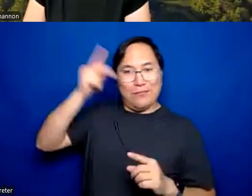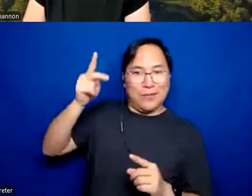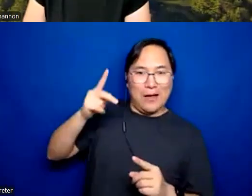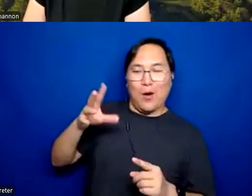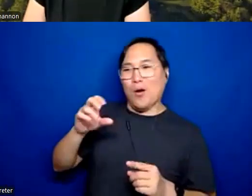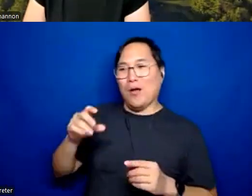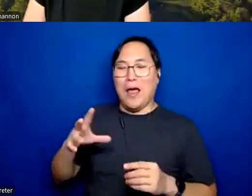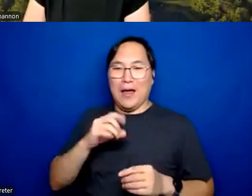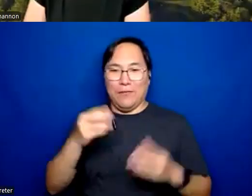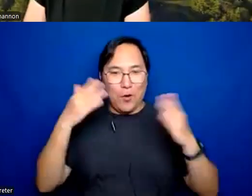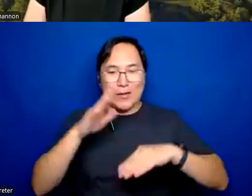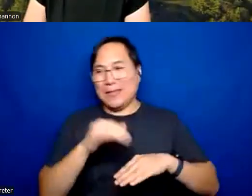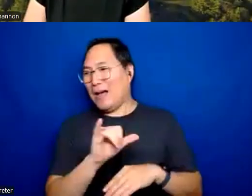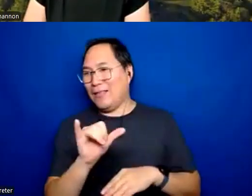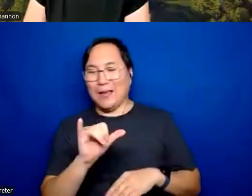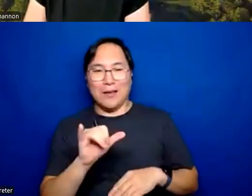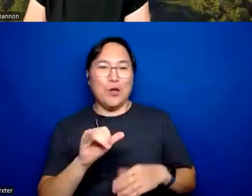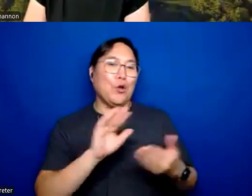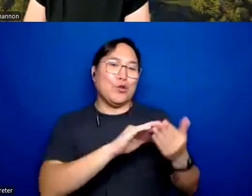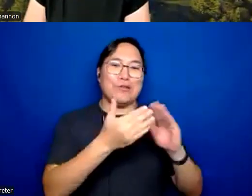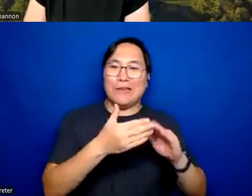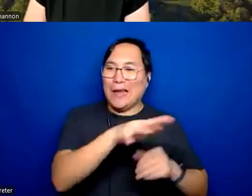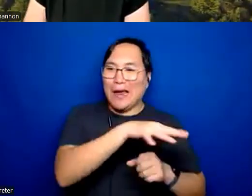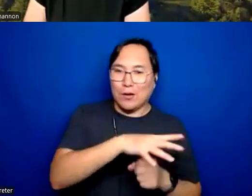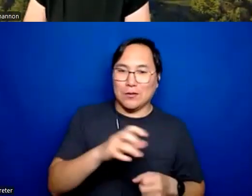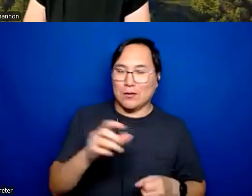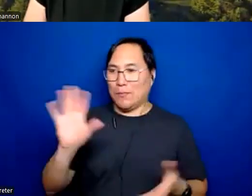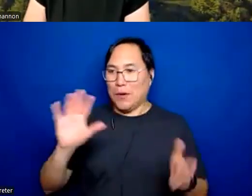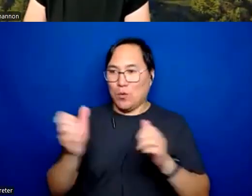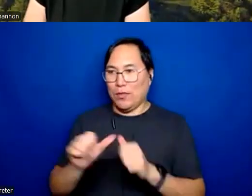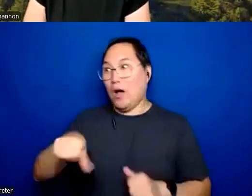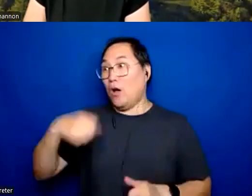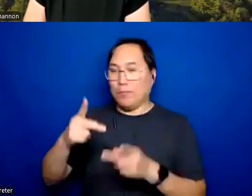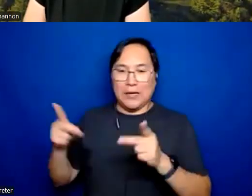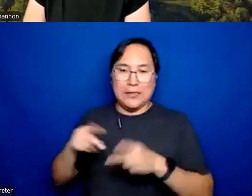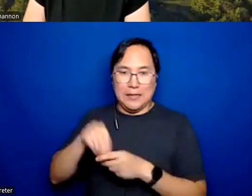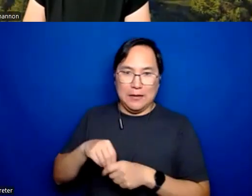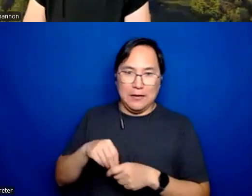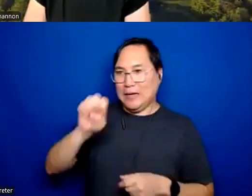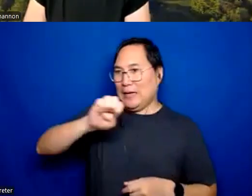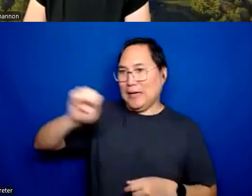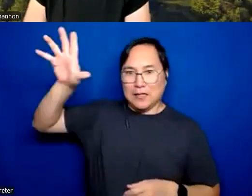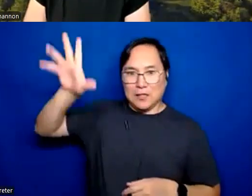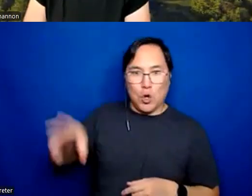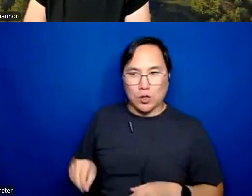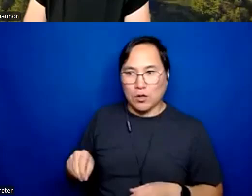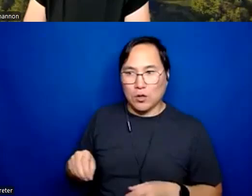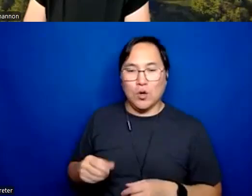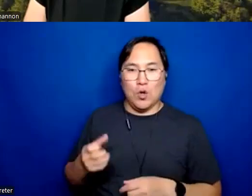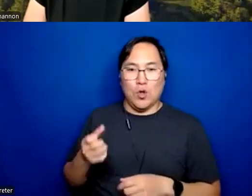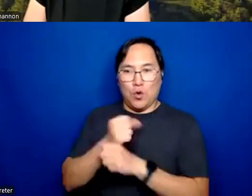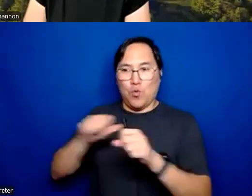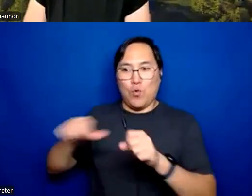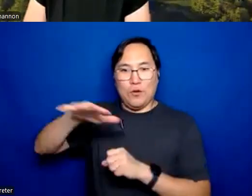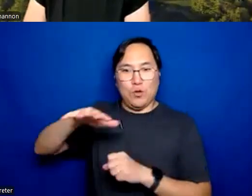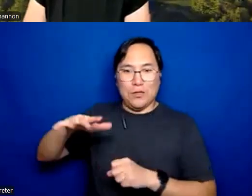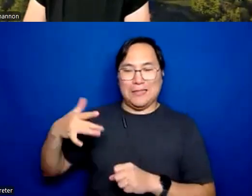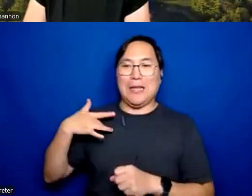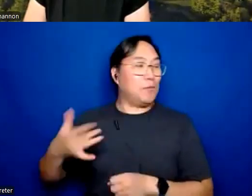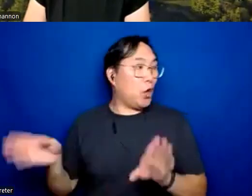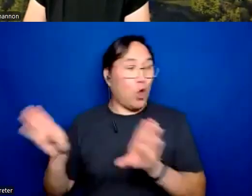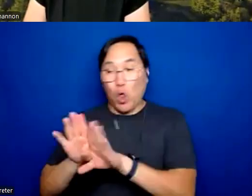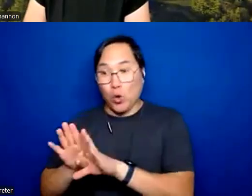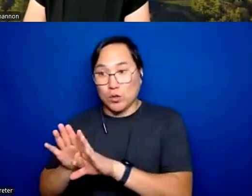urban areas or other locations I've worked at on the East Coast, where the refuge is generally closed to public access